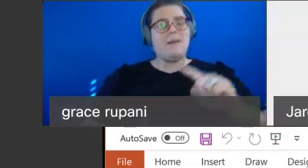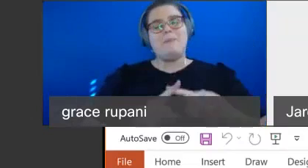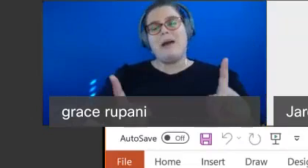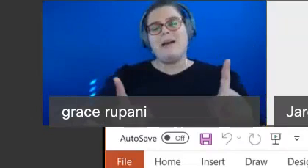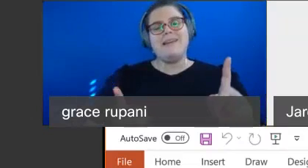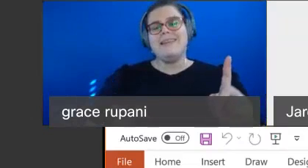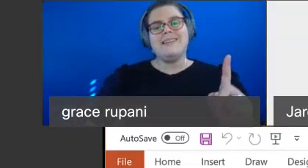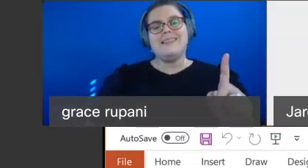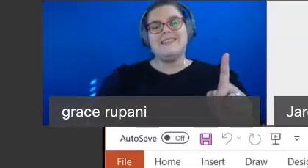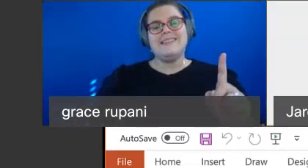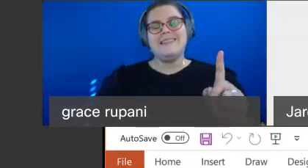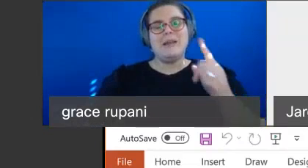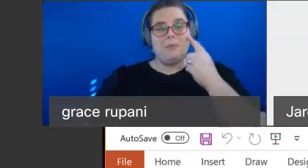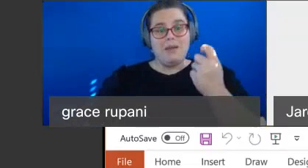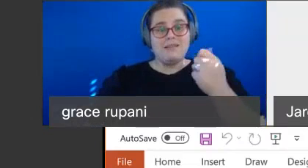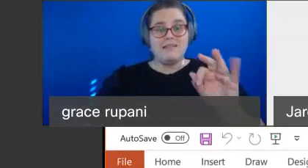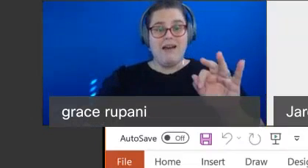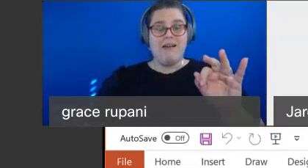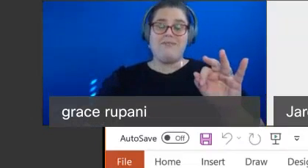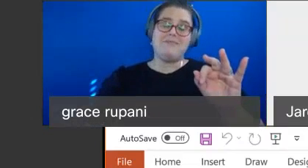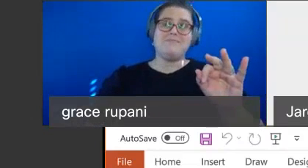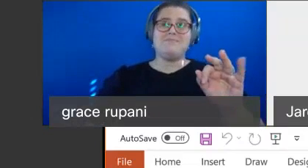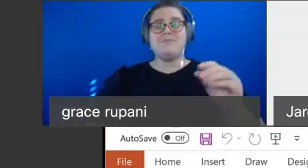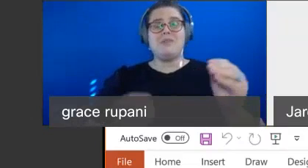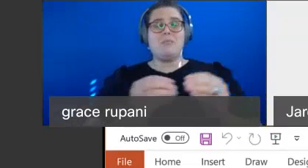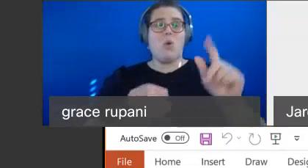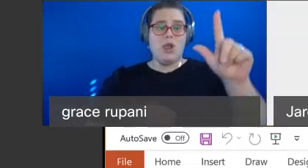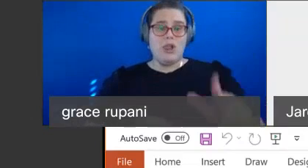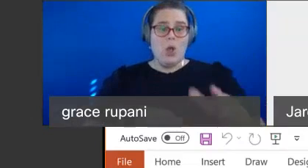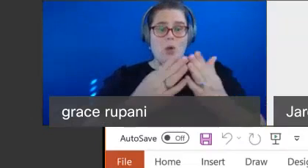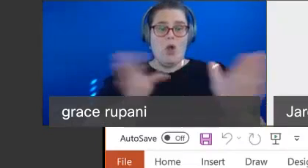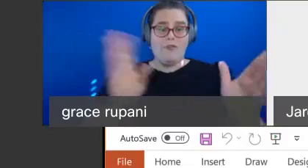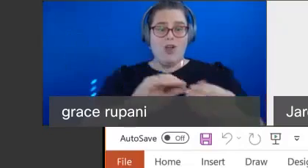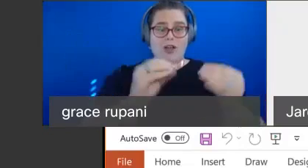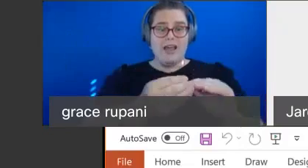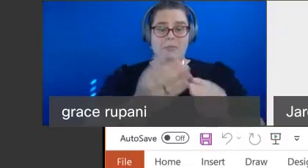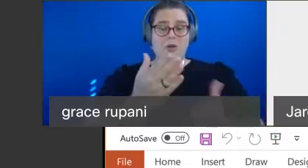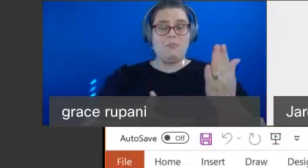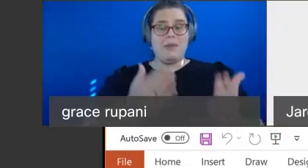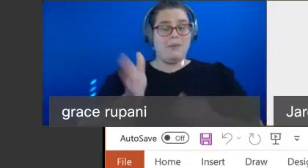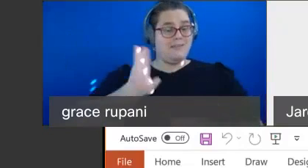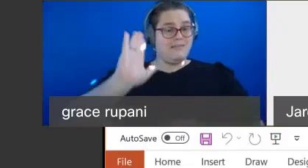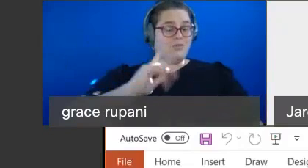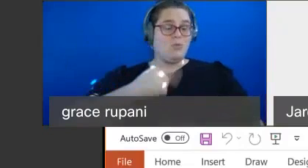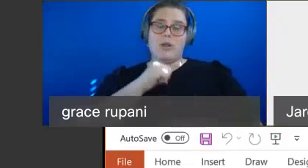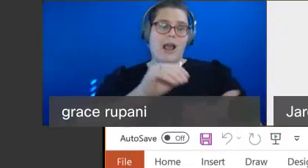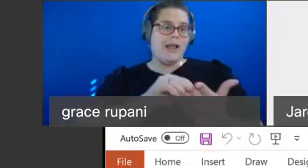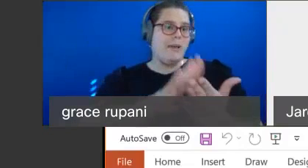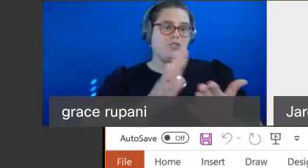because of the lower number in natural homes, not as sure that early on we were capturing everyone. We